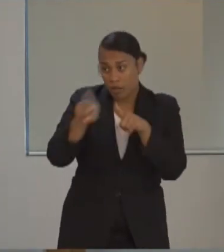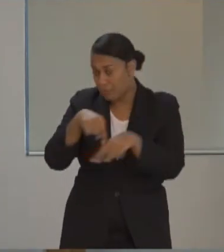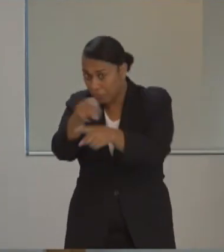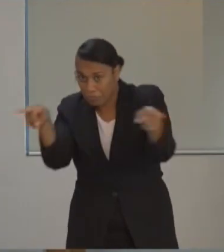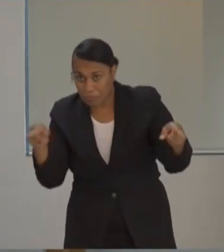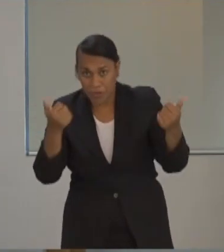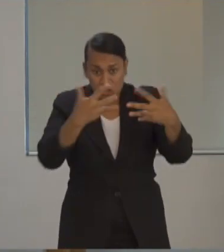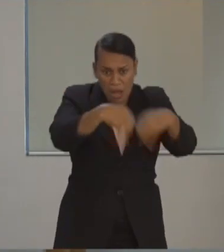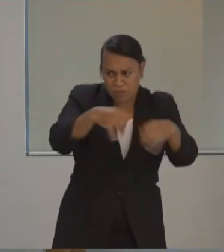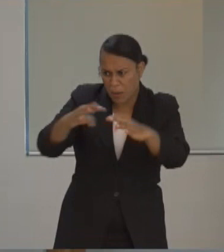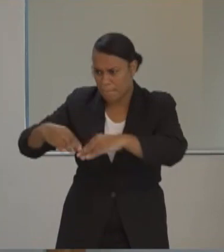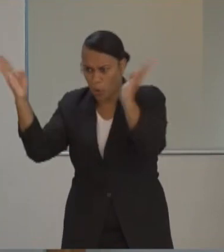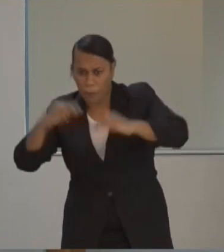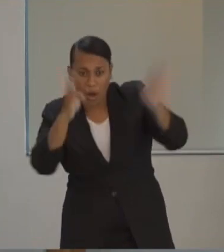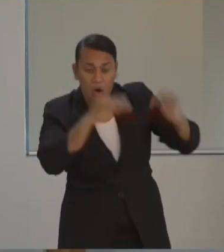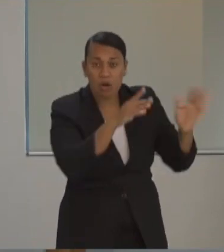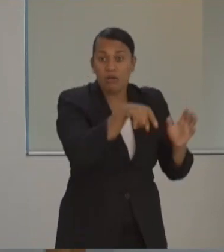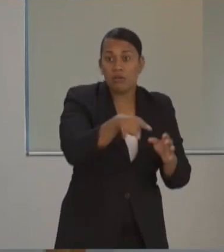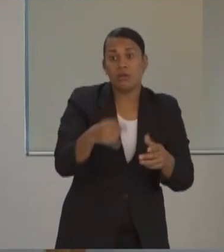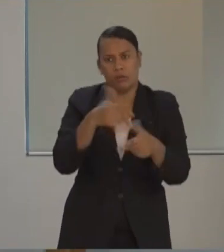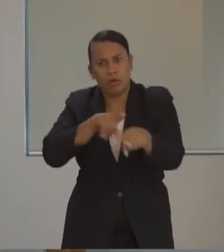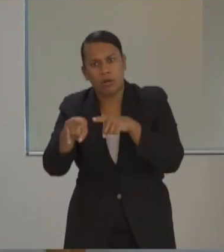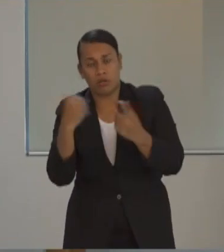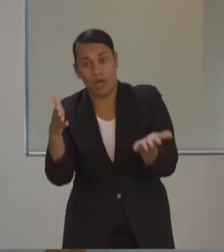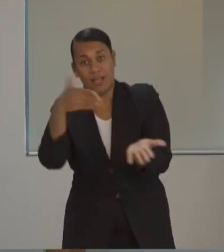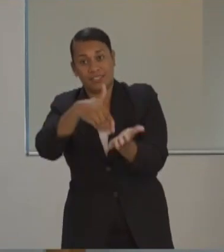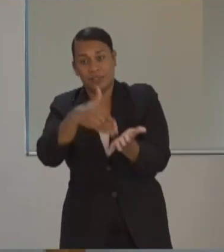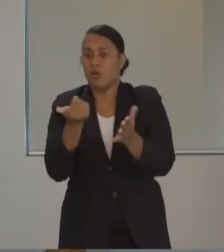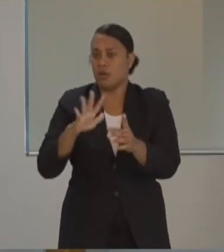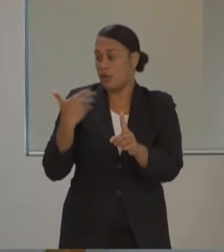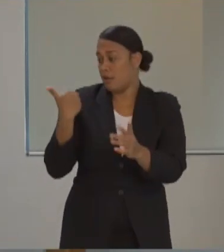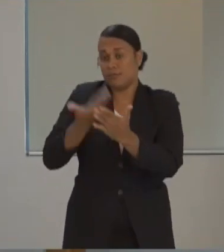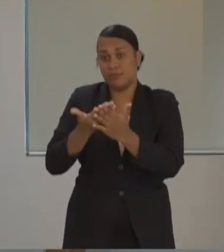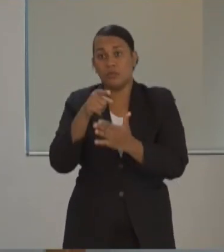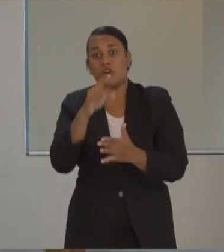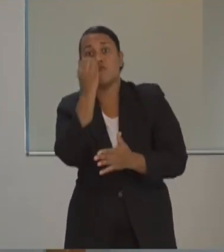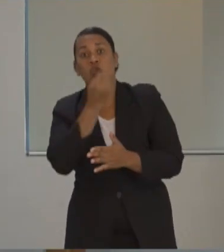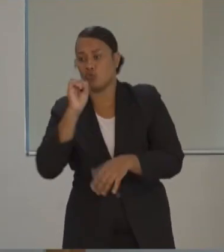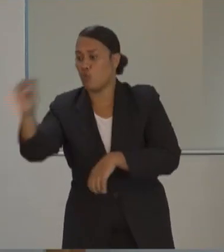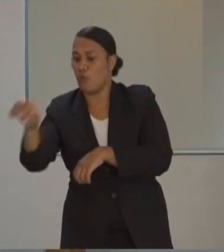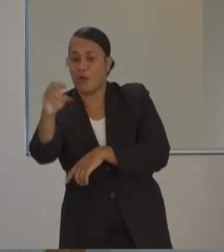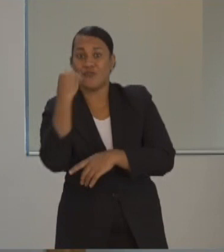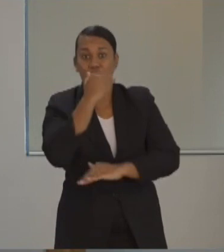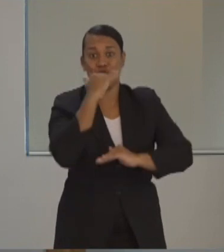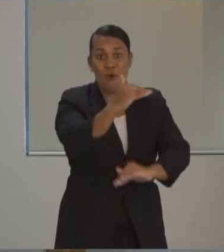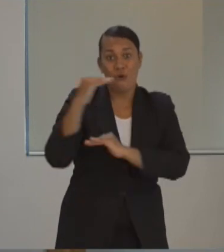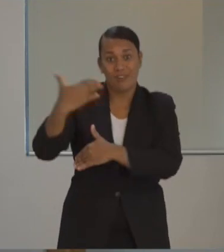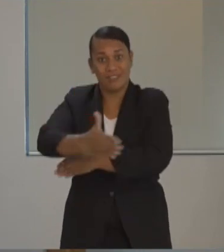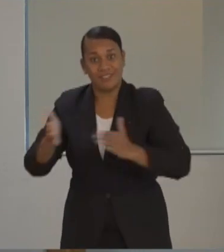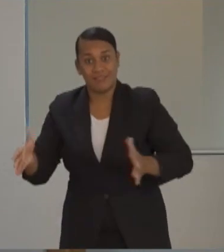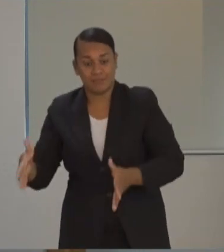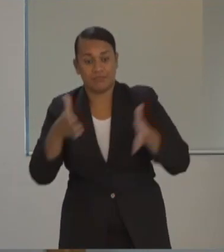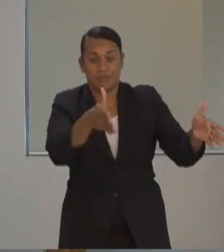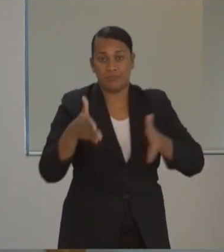that help has already arrived, with food rations being delivered and clean-up commands in some of our hardest-hit